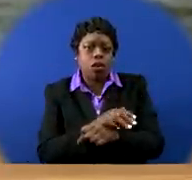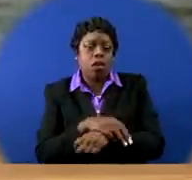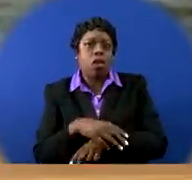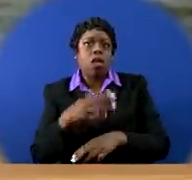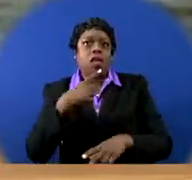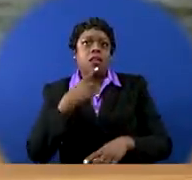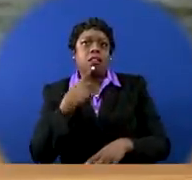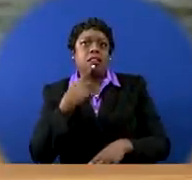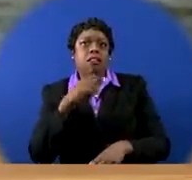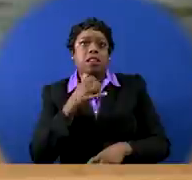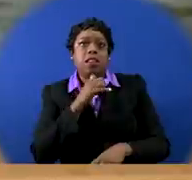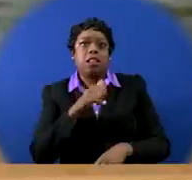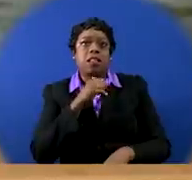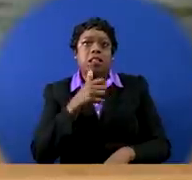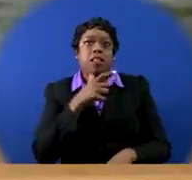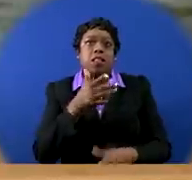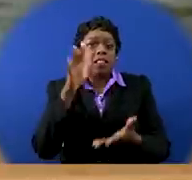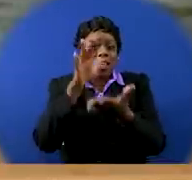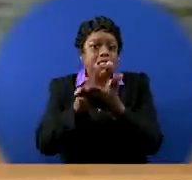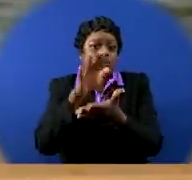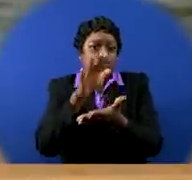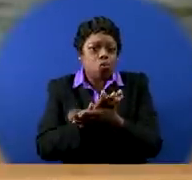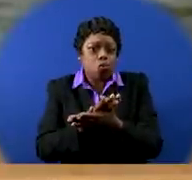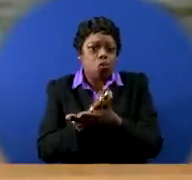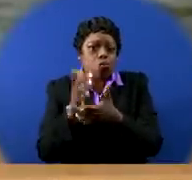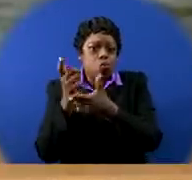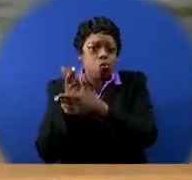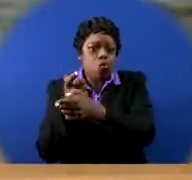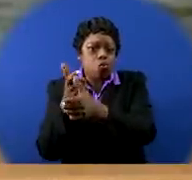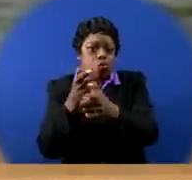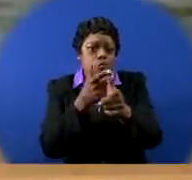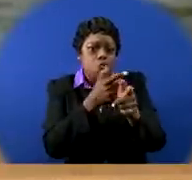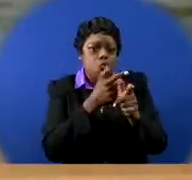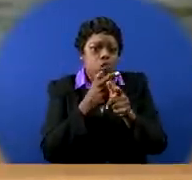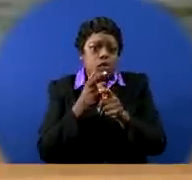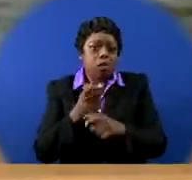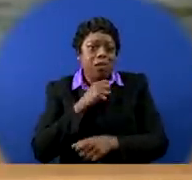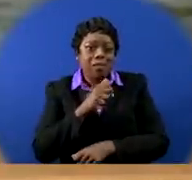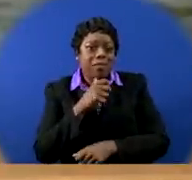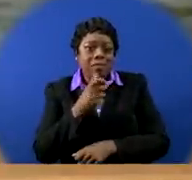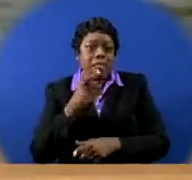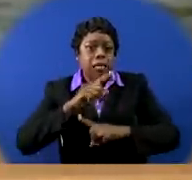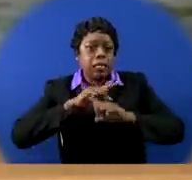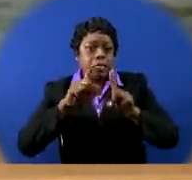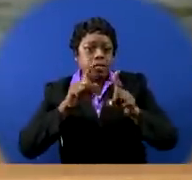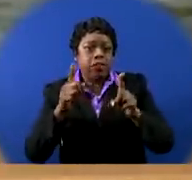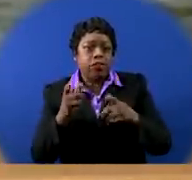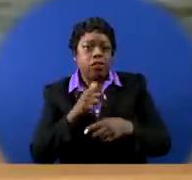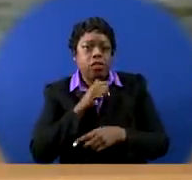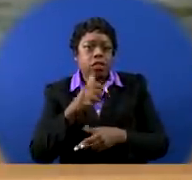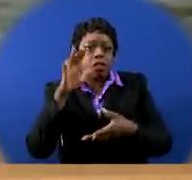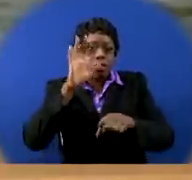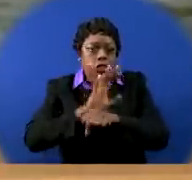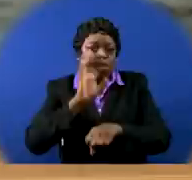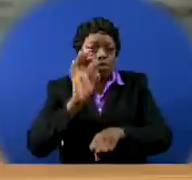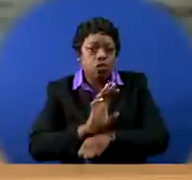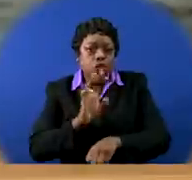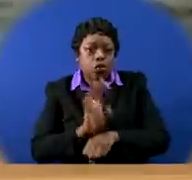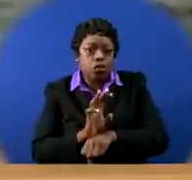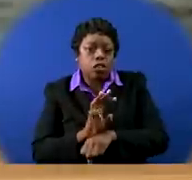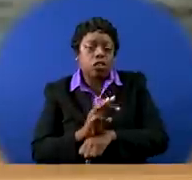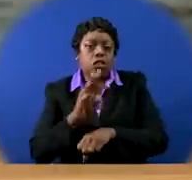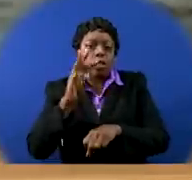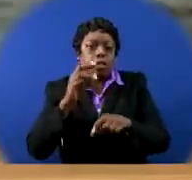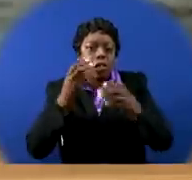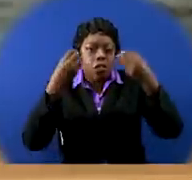between services, it's just school shootings. This doesn't count the synagogues and the churches and the clubs and the malls and the